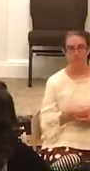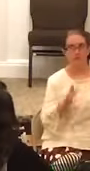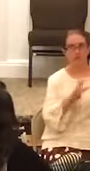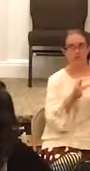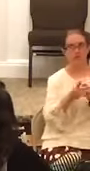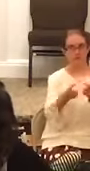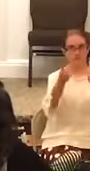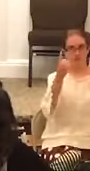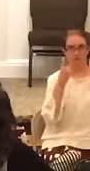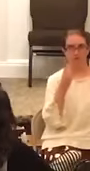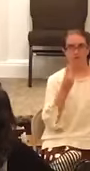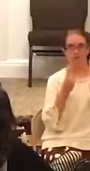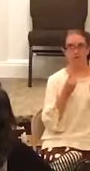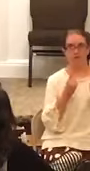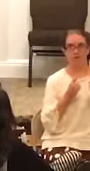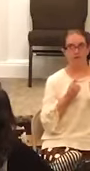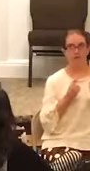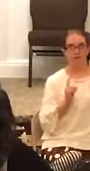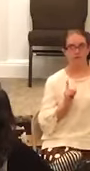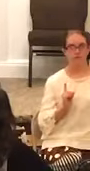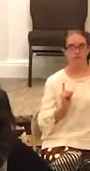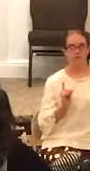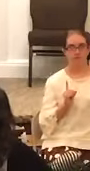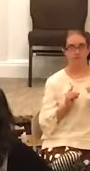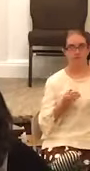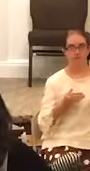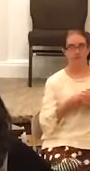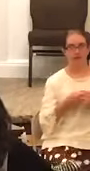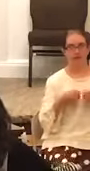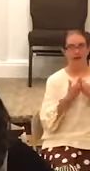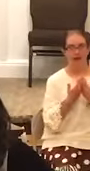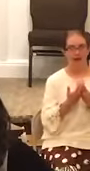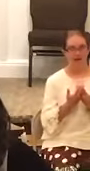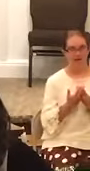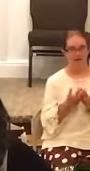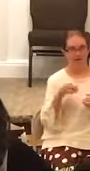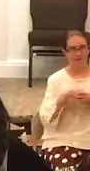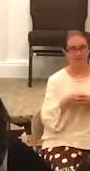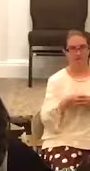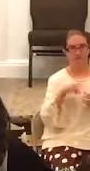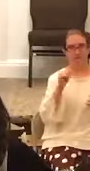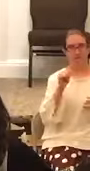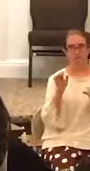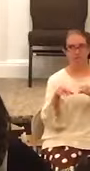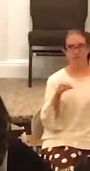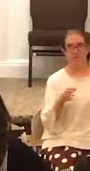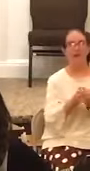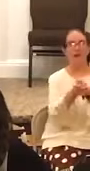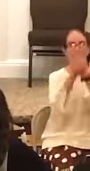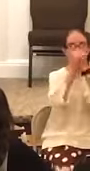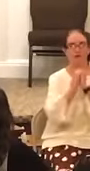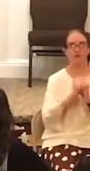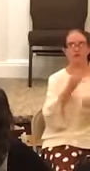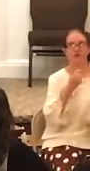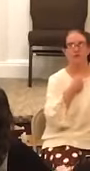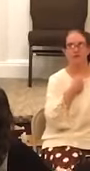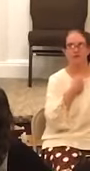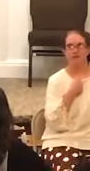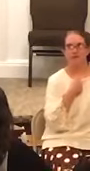when he came, he's facing off with these people. He said, "Howbeit," look at this, "in vain do they worship me."